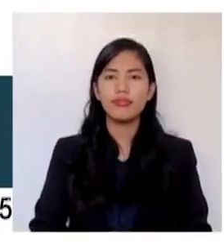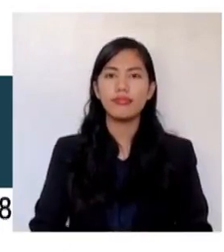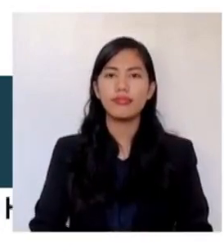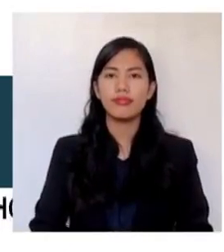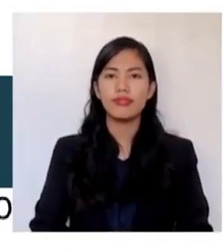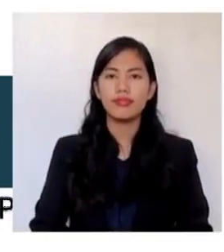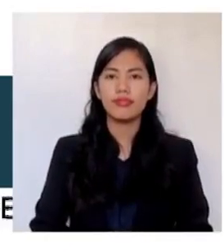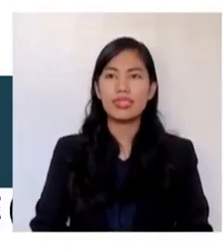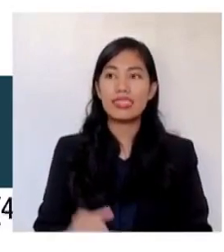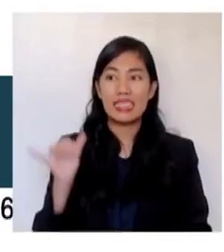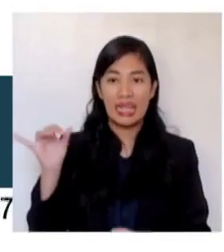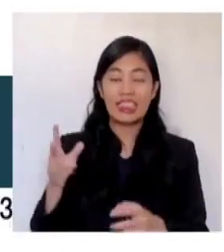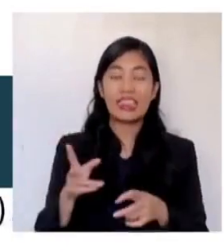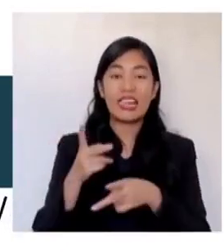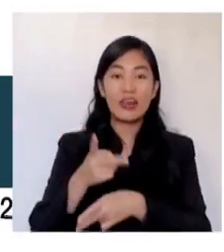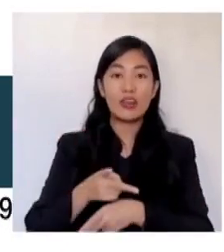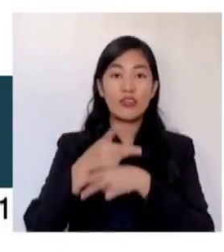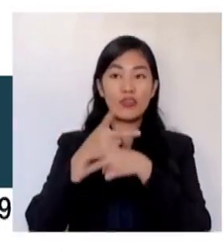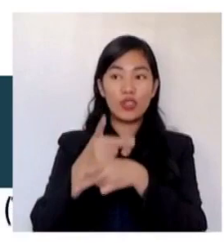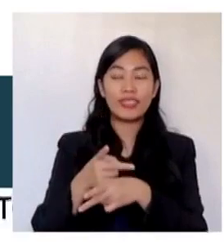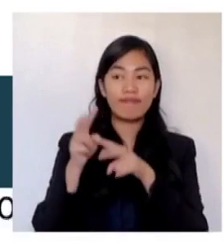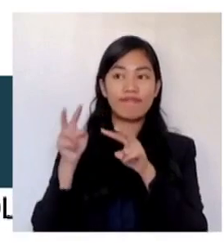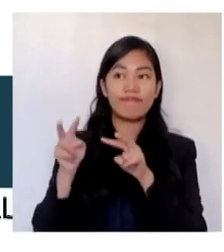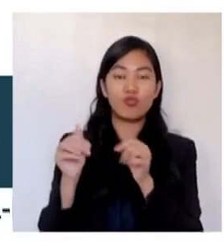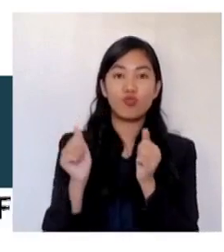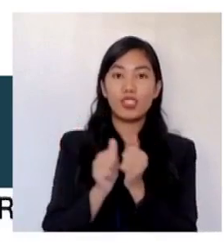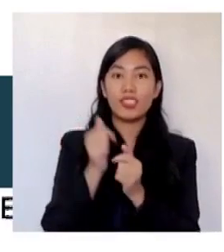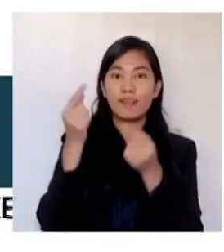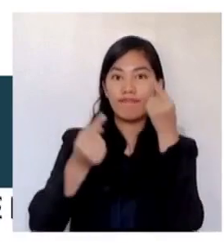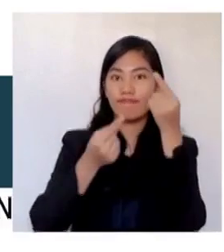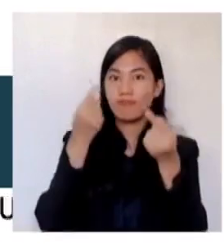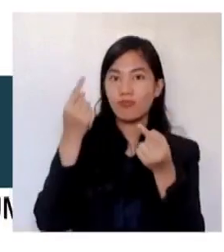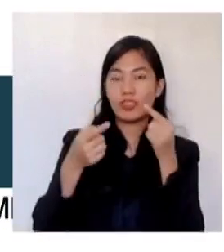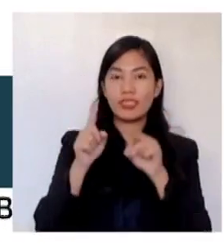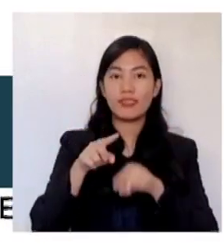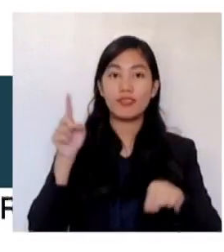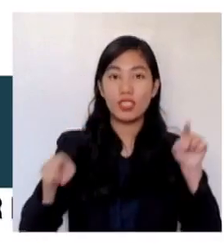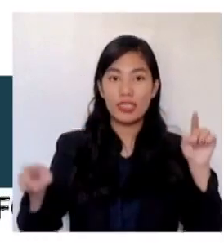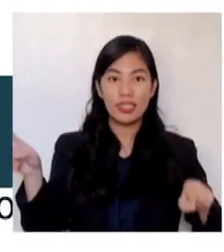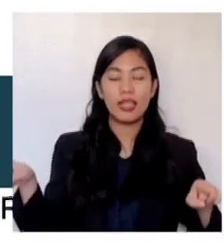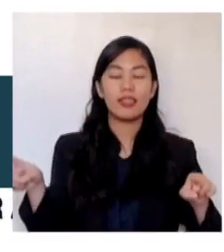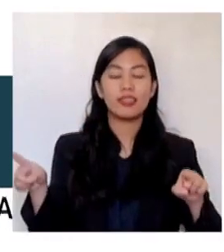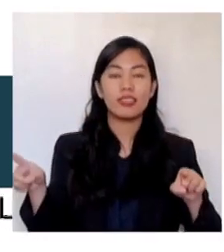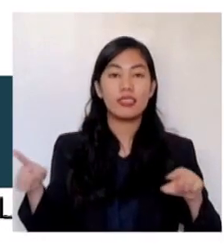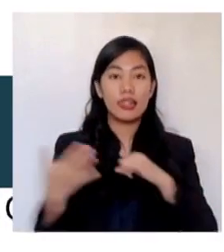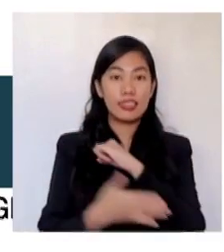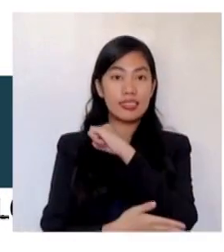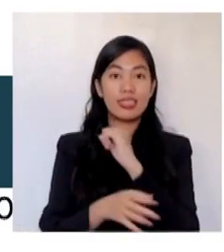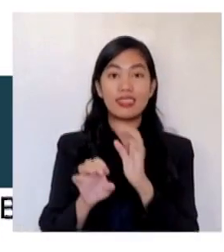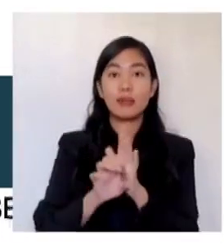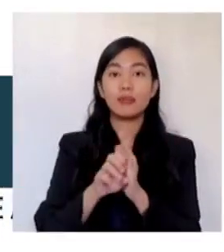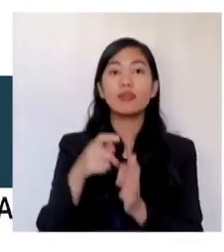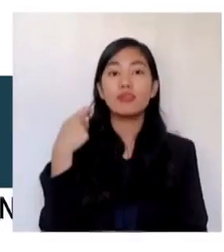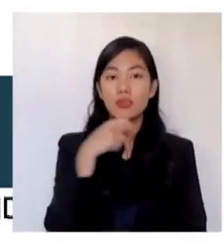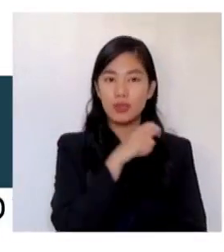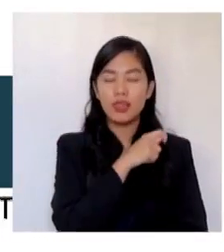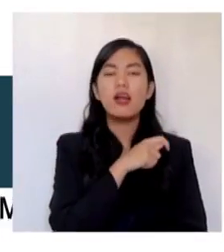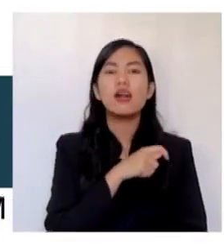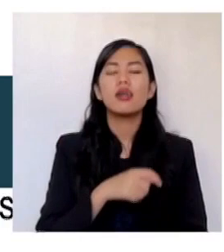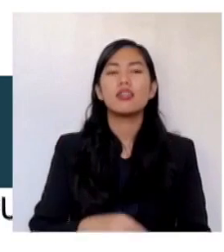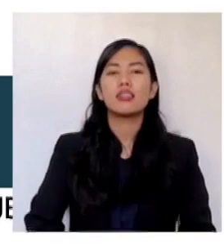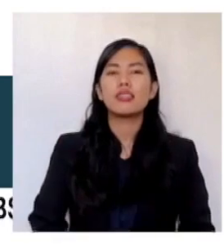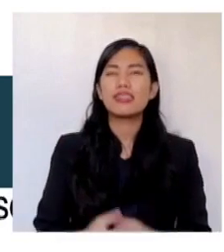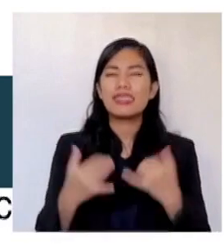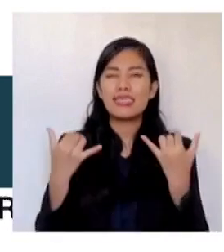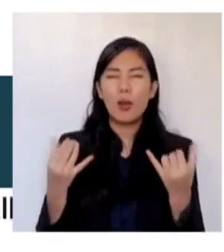being watched, no, with concern by countries like Taiwan. No? So having said that, the broader picture